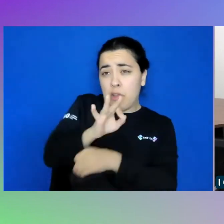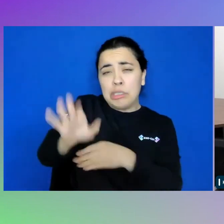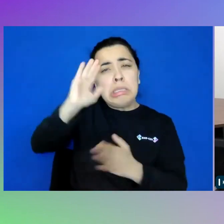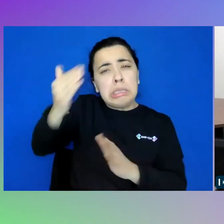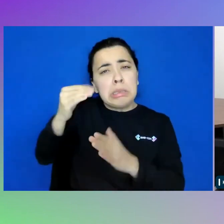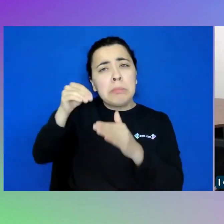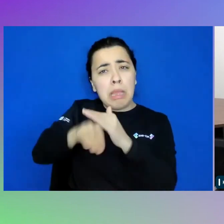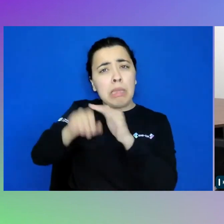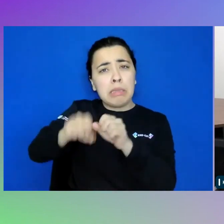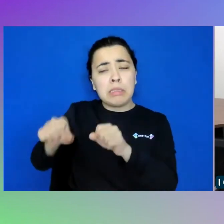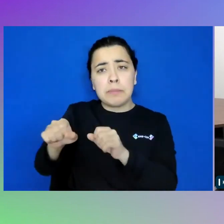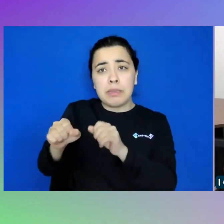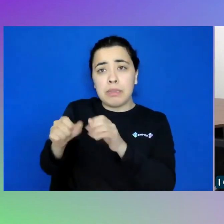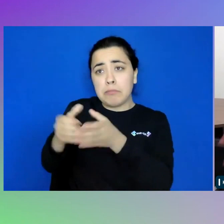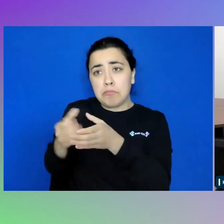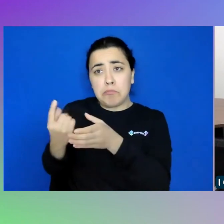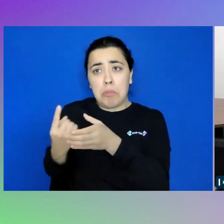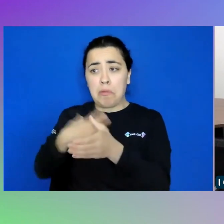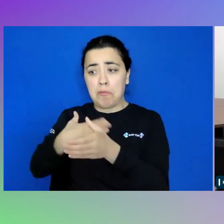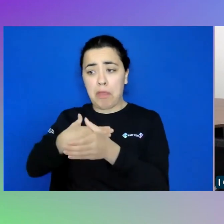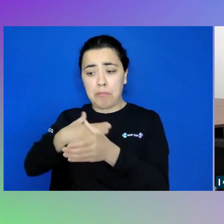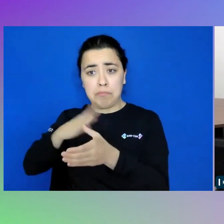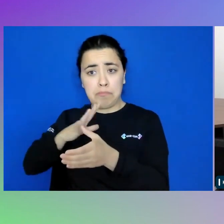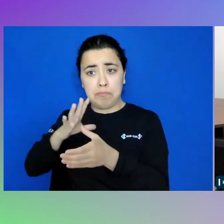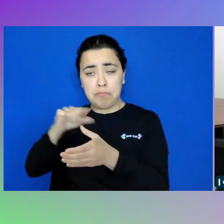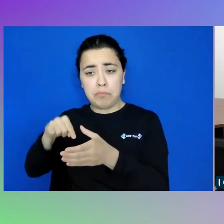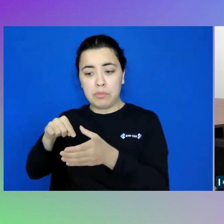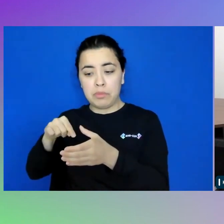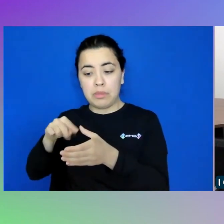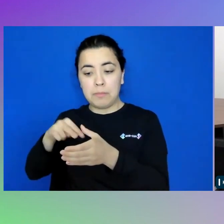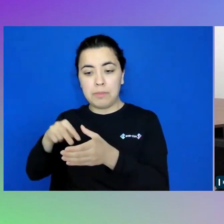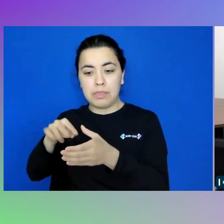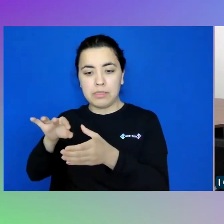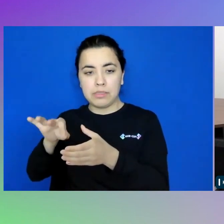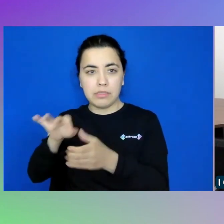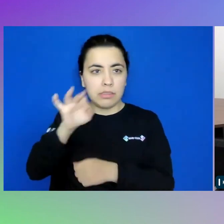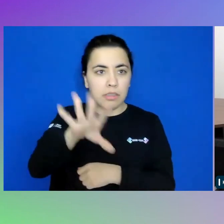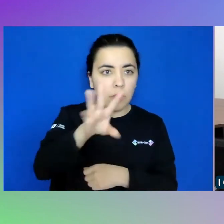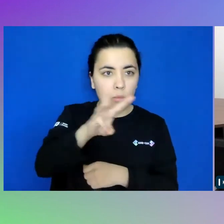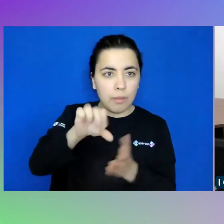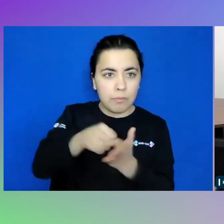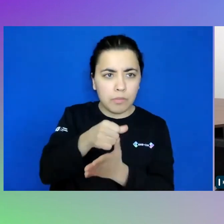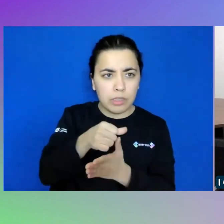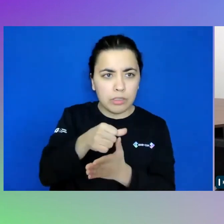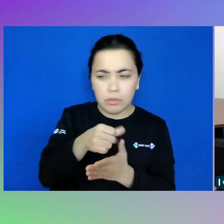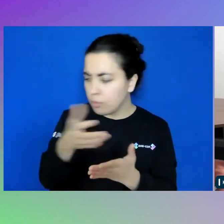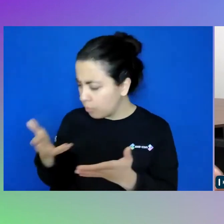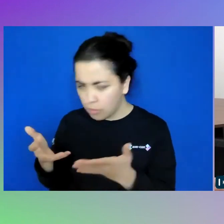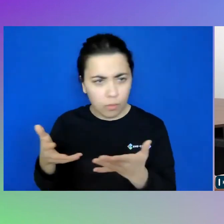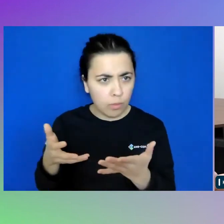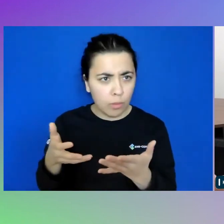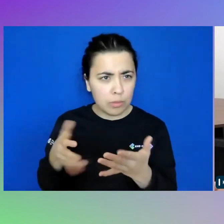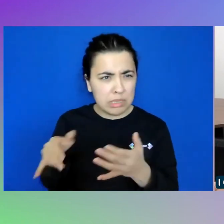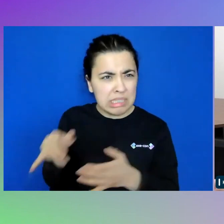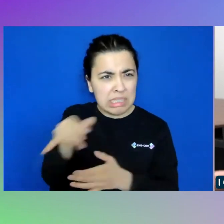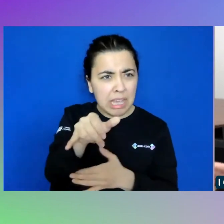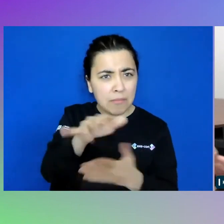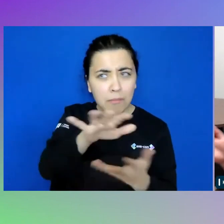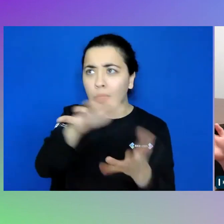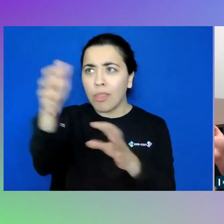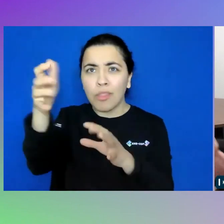in isolation does not mean that when you drop it in the page, it's going to do the same thing. So that's why it's so important to do end-to-end